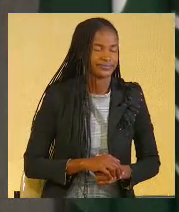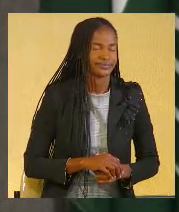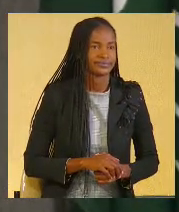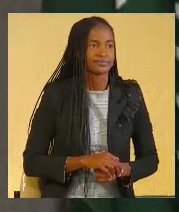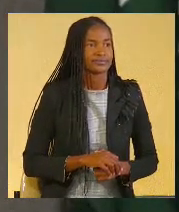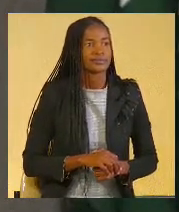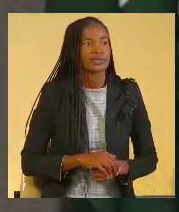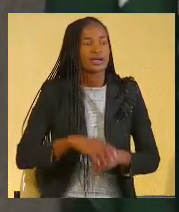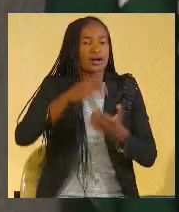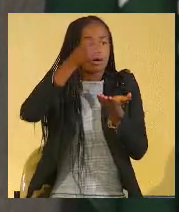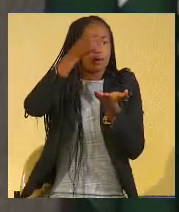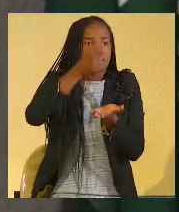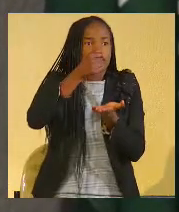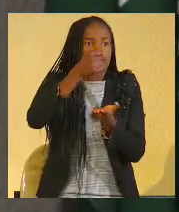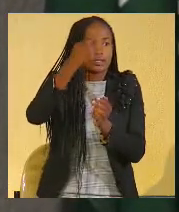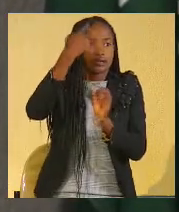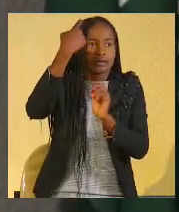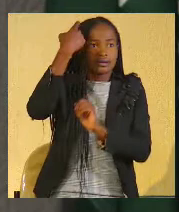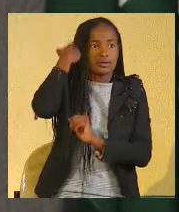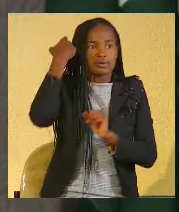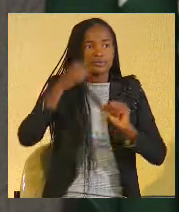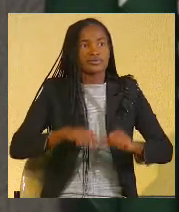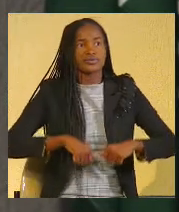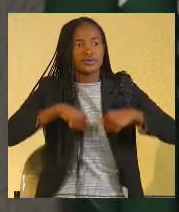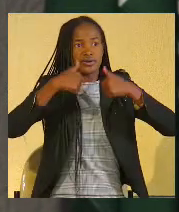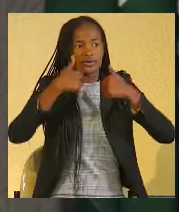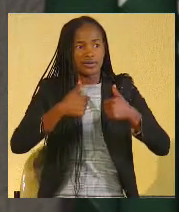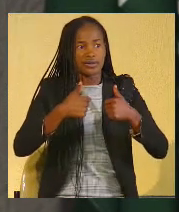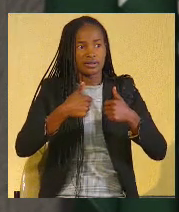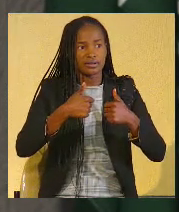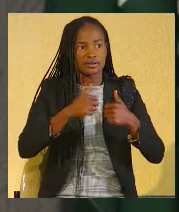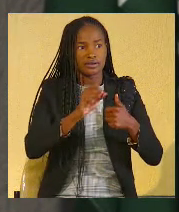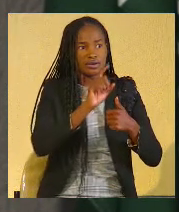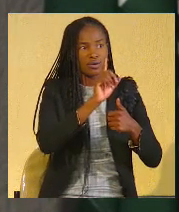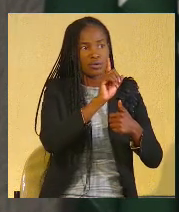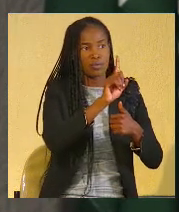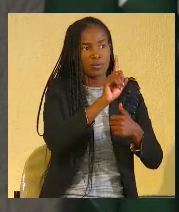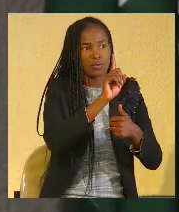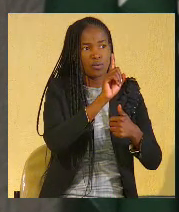The overall budget of the Ministry of Health and Social Service for COVID is